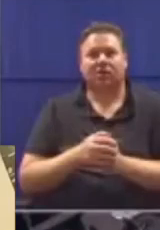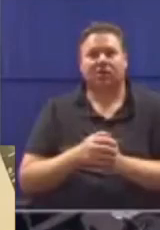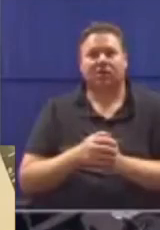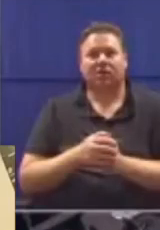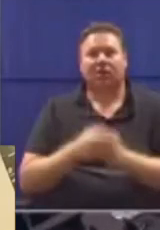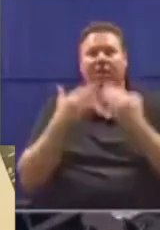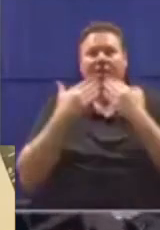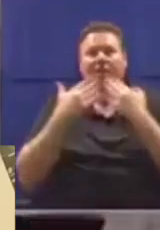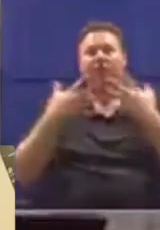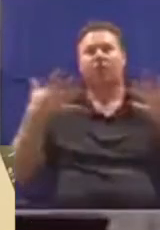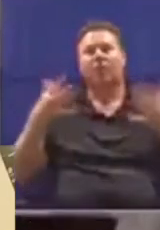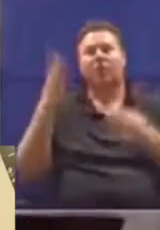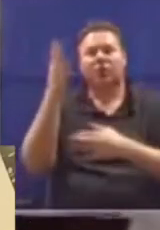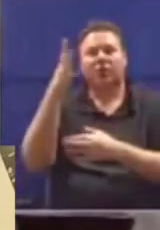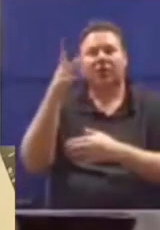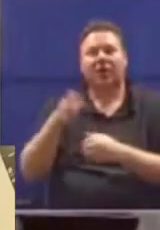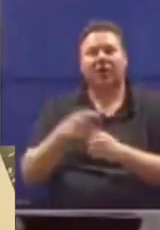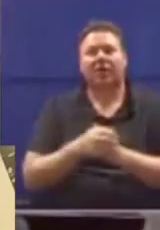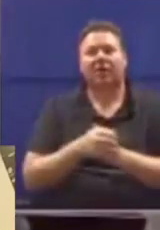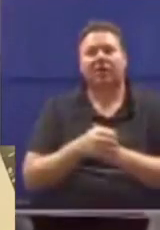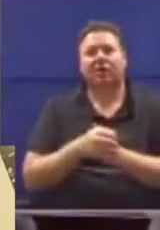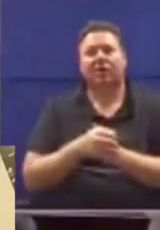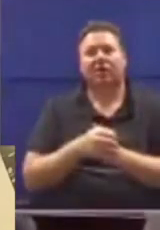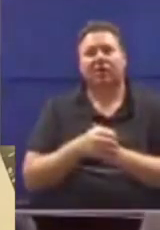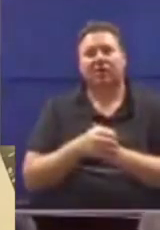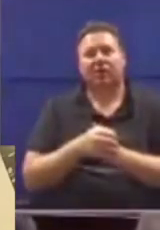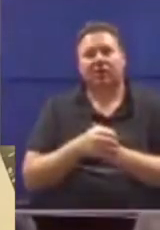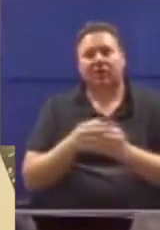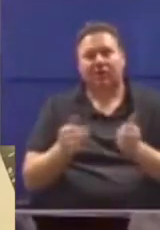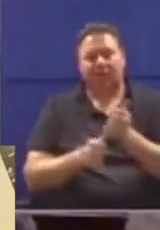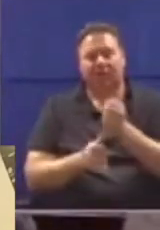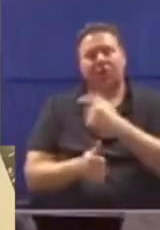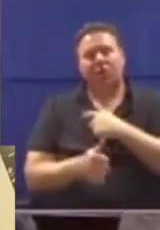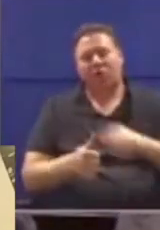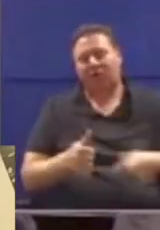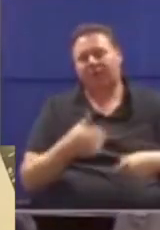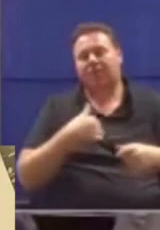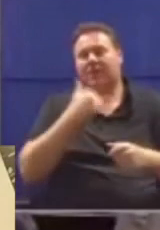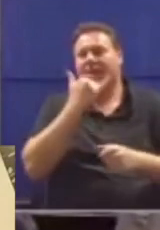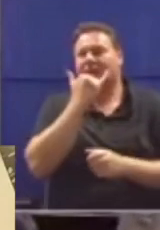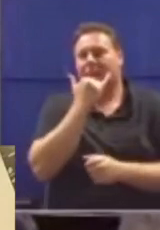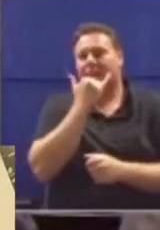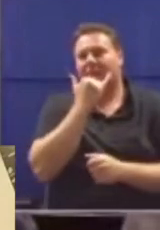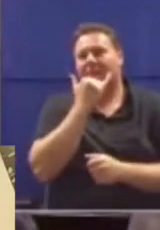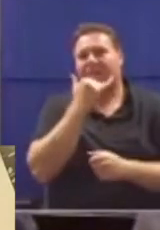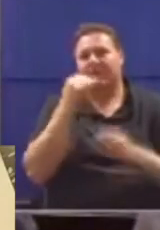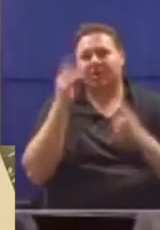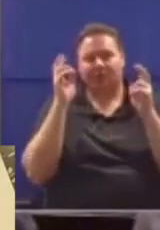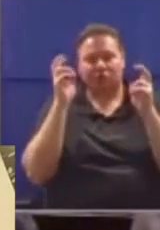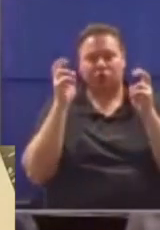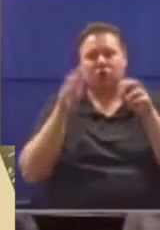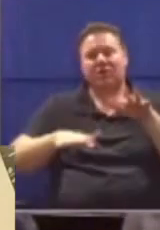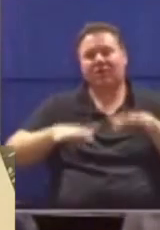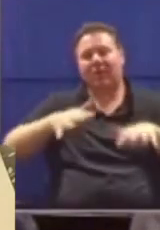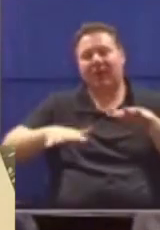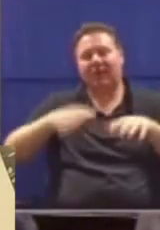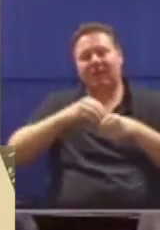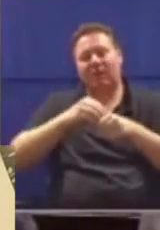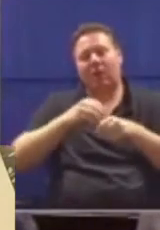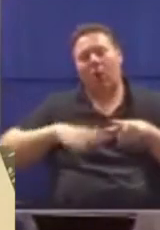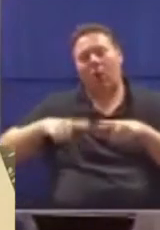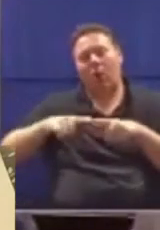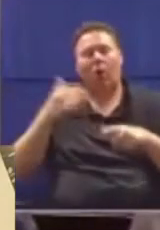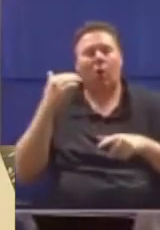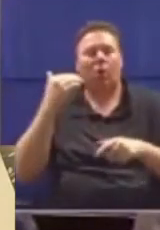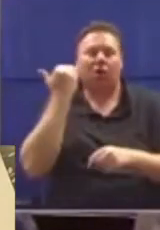Much, Speaker. Deputy President, I'm actually glad that you mentioned the issue around stability in local government.